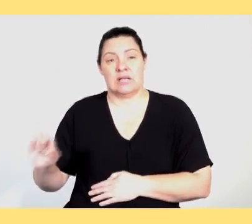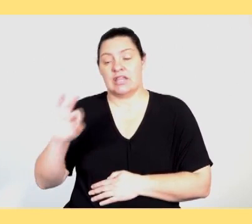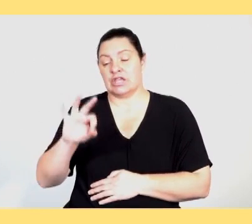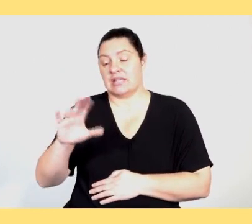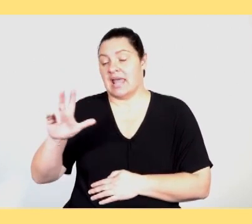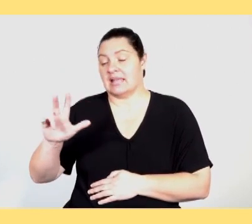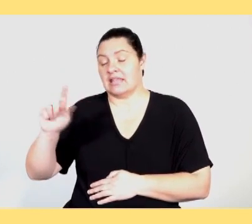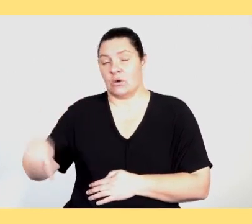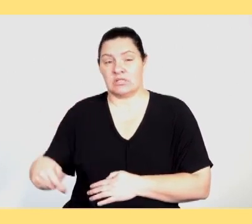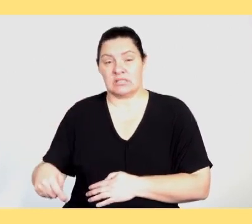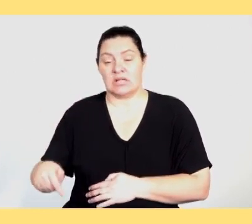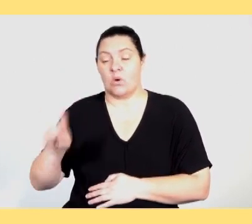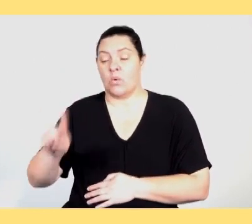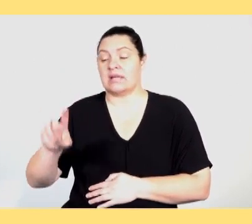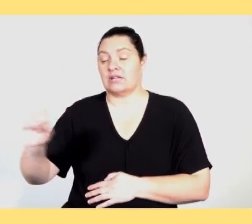my